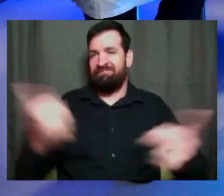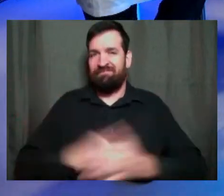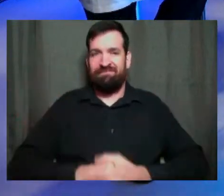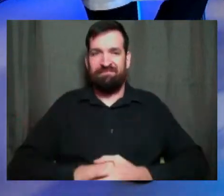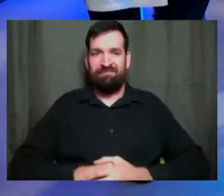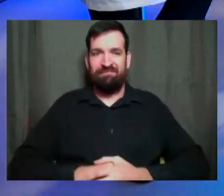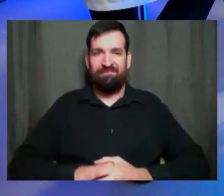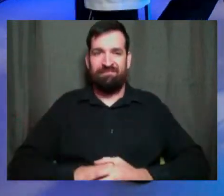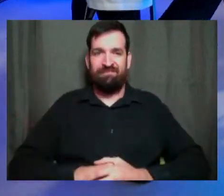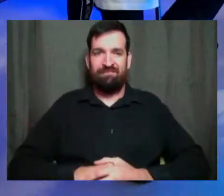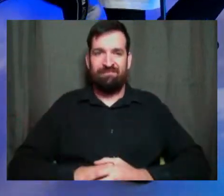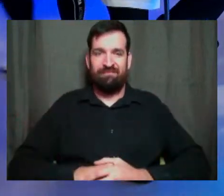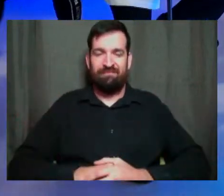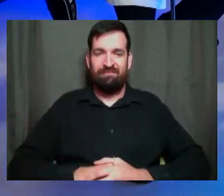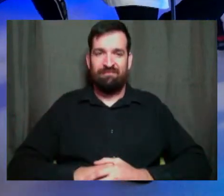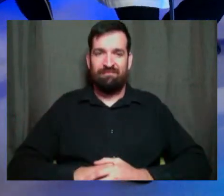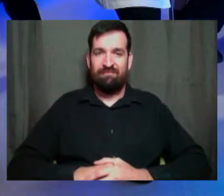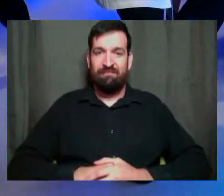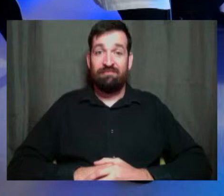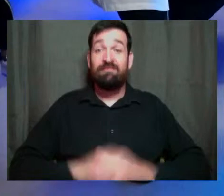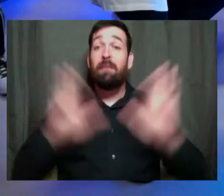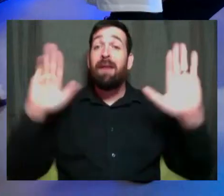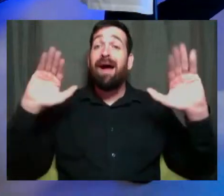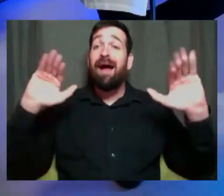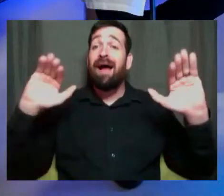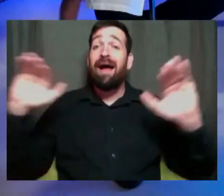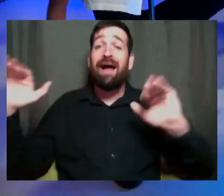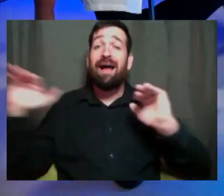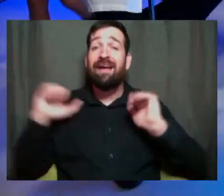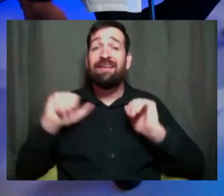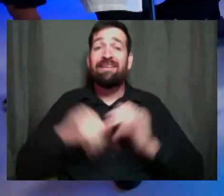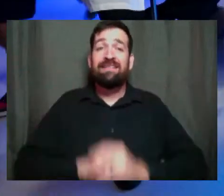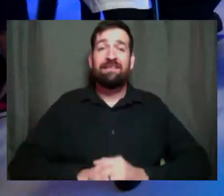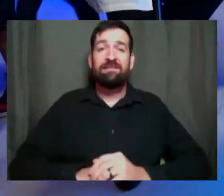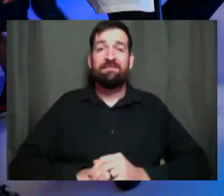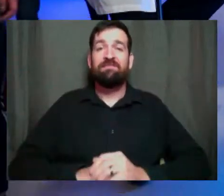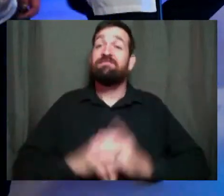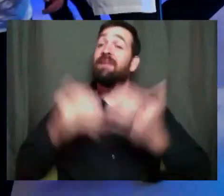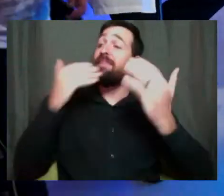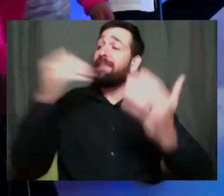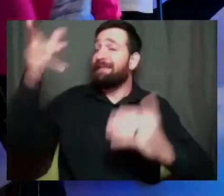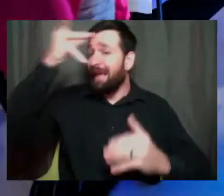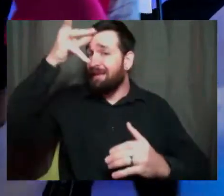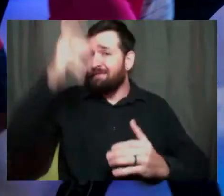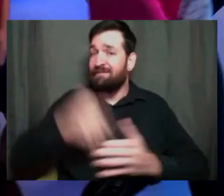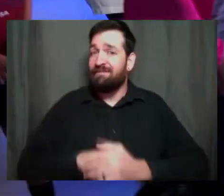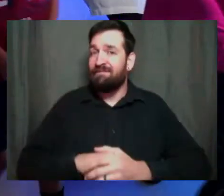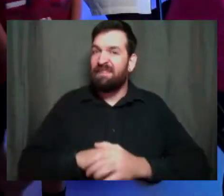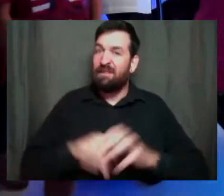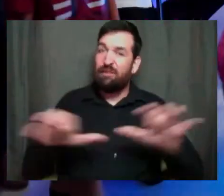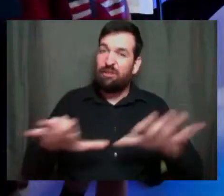bling help you get the Wait, shot? it's- All right, You bye, got it on the bling. guys. Thanks, Dad, for Bye. doing the duty, doing the deed. Nice to meet